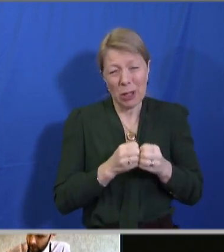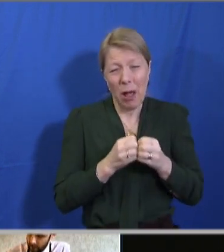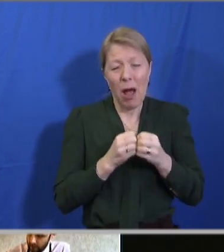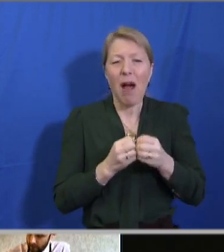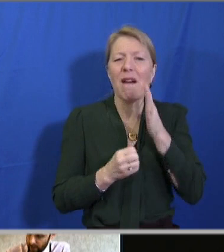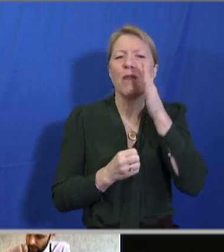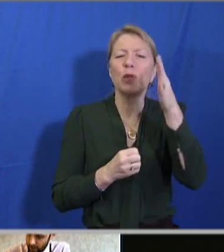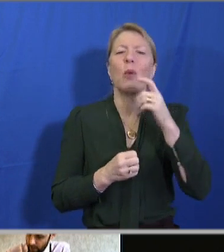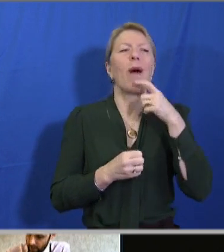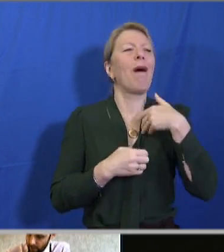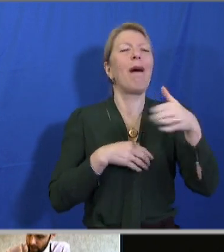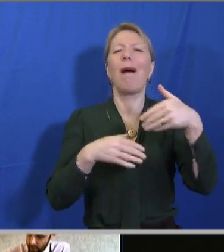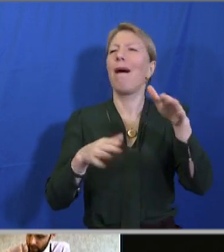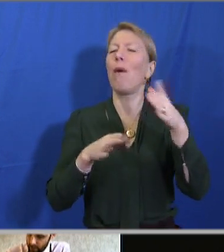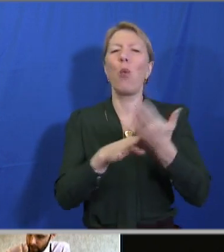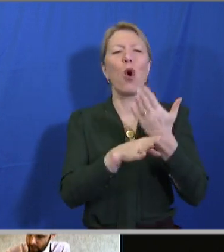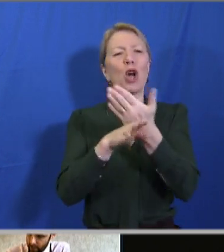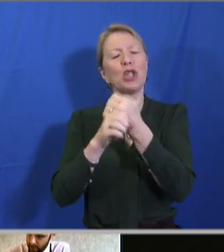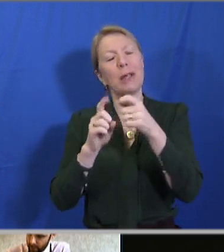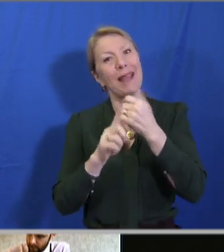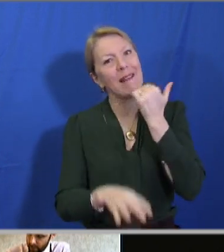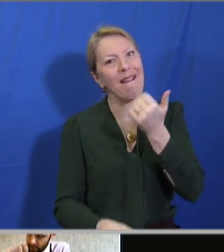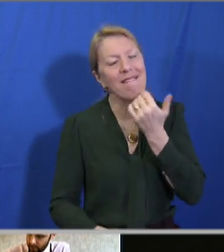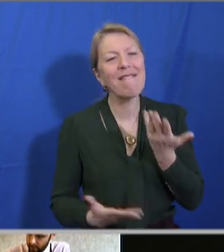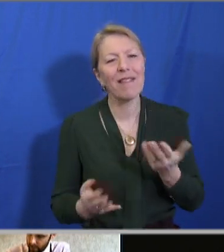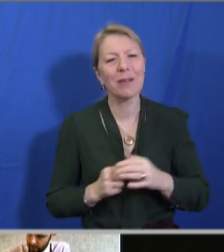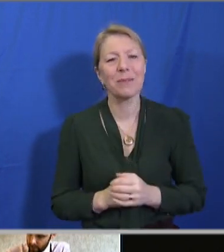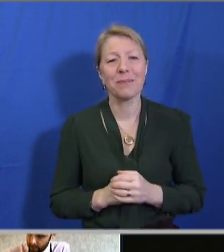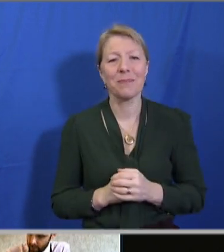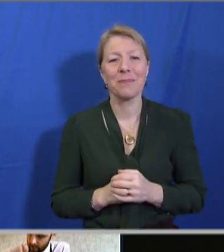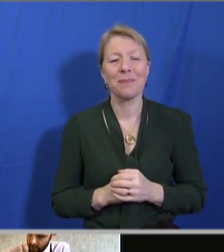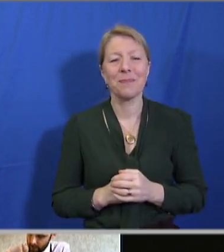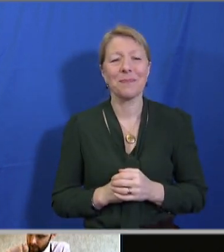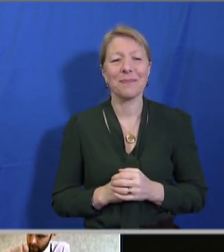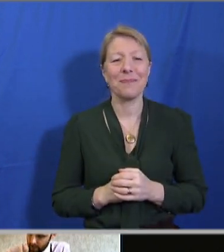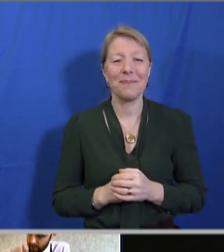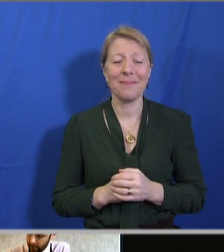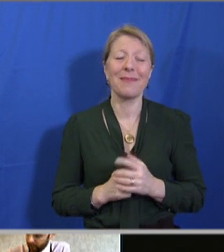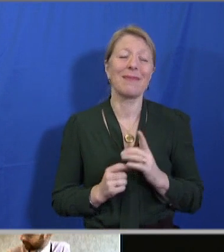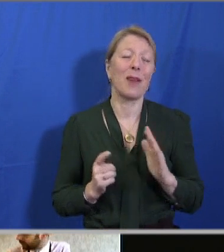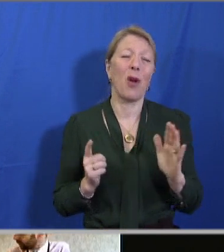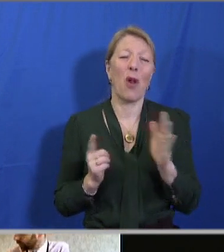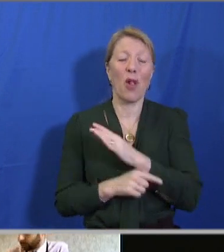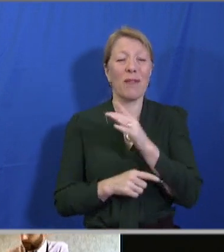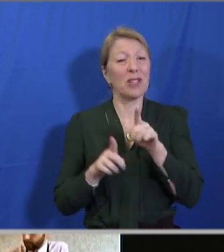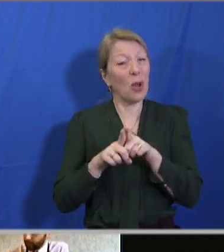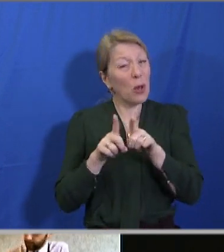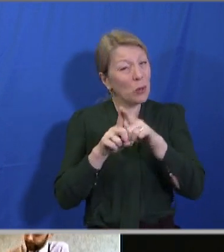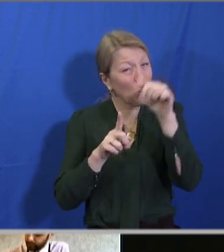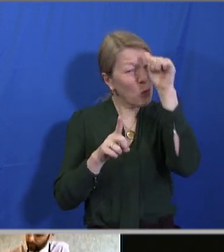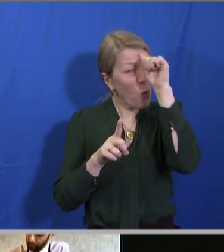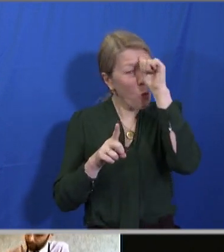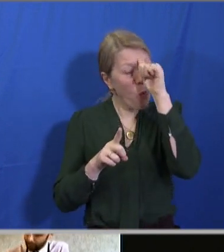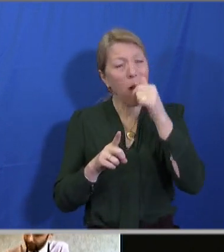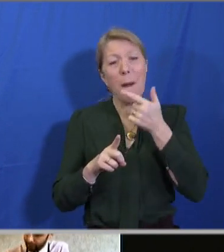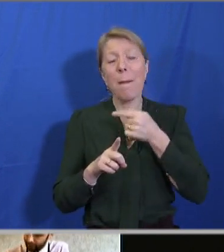future. So everyone here today is aware of the key role played also by our domiciliary care workforce in